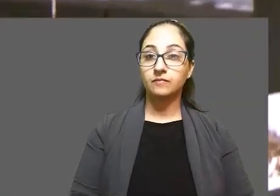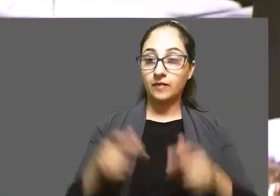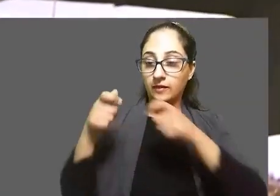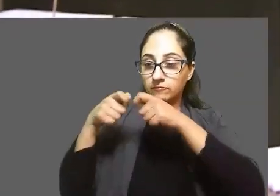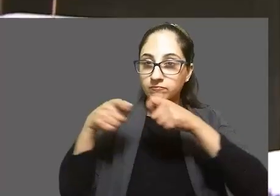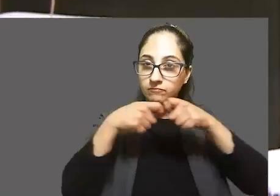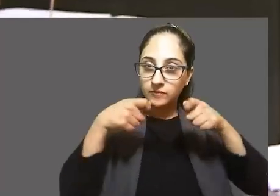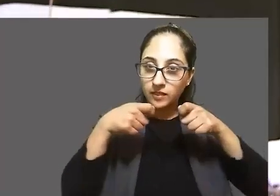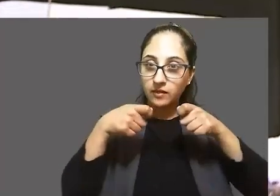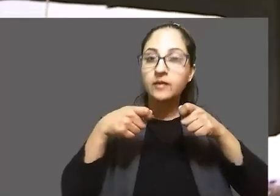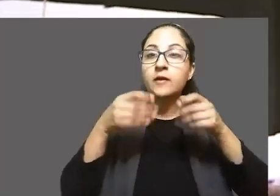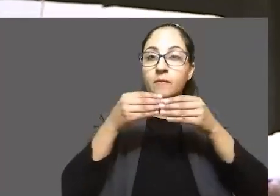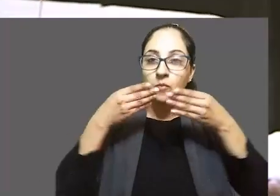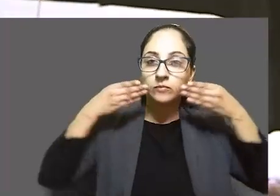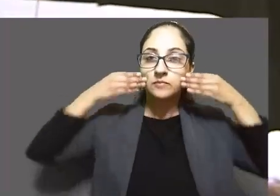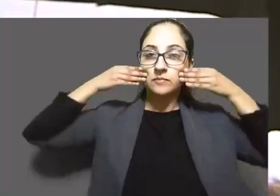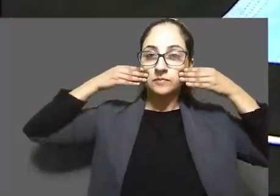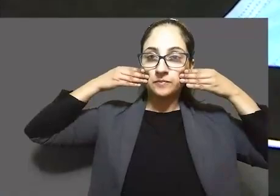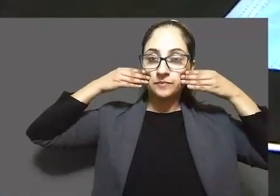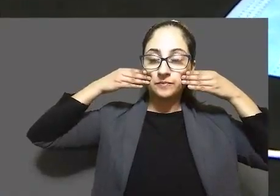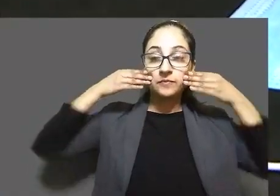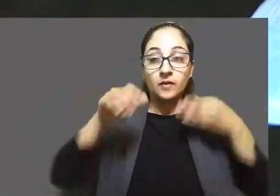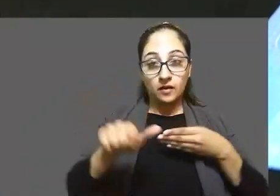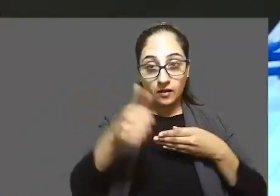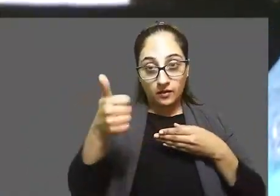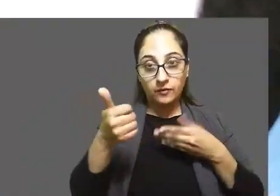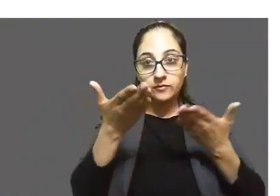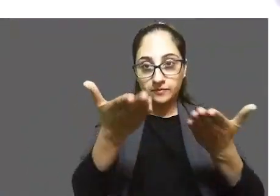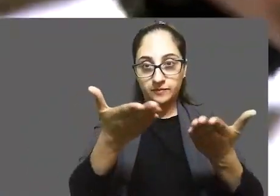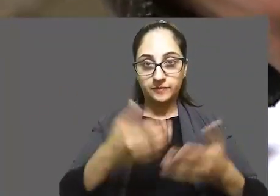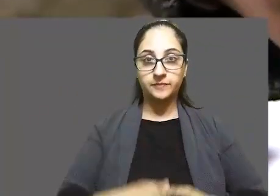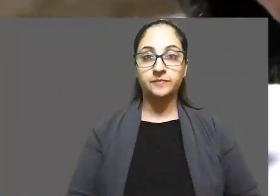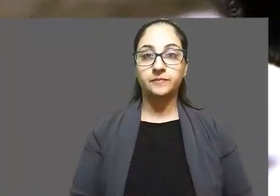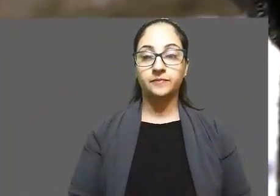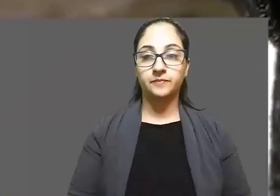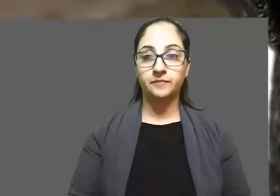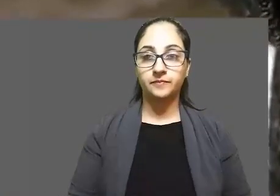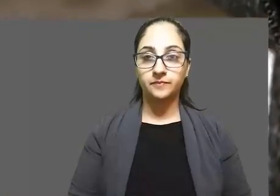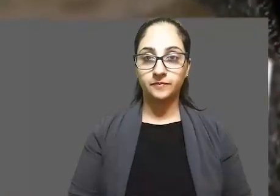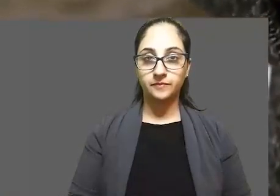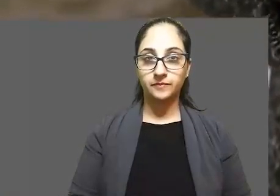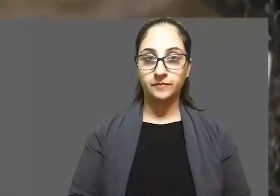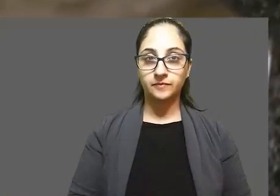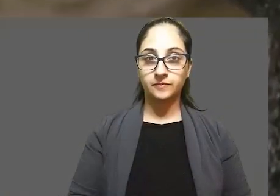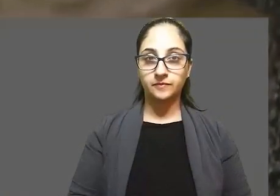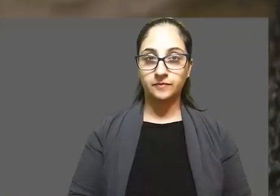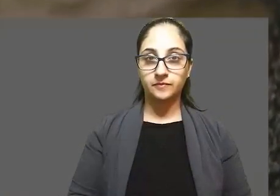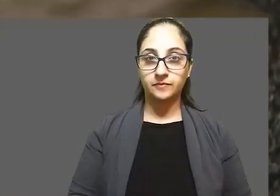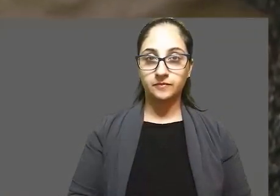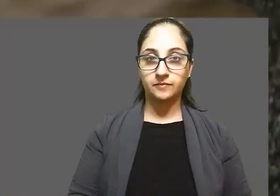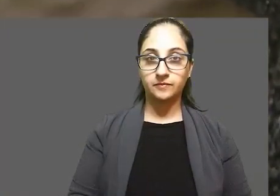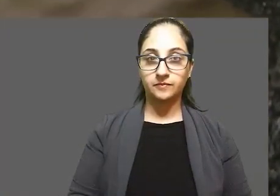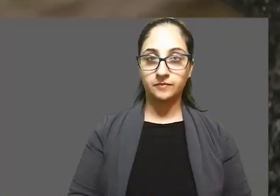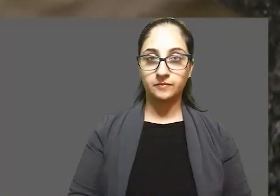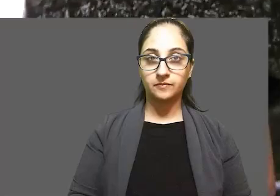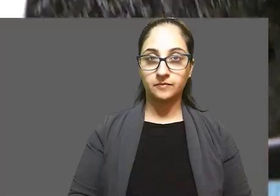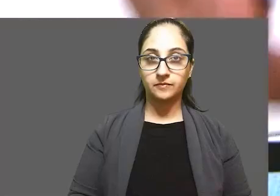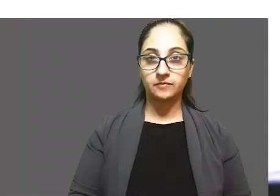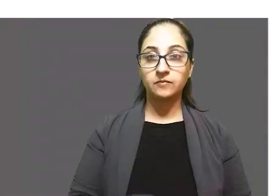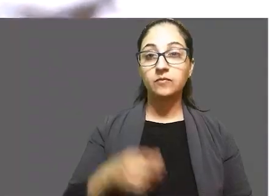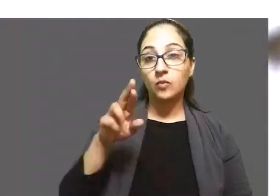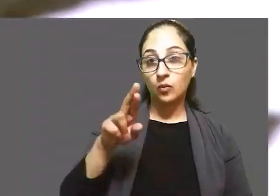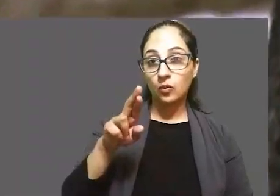improve efficiency by about 20%. An easier option with a similar effect is to use one of these ear guards on the tightest